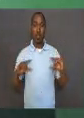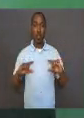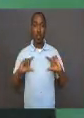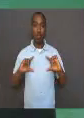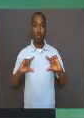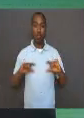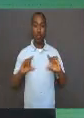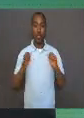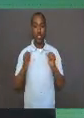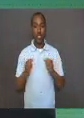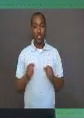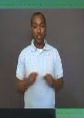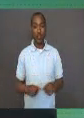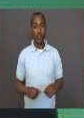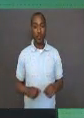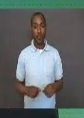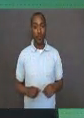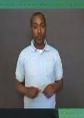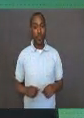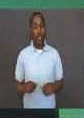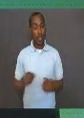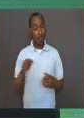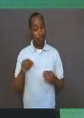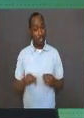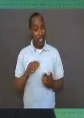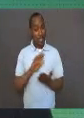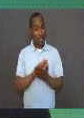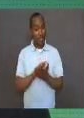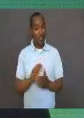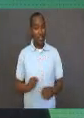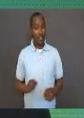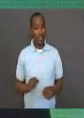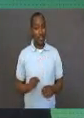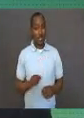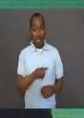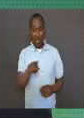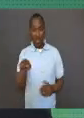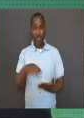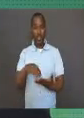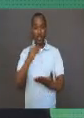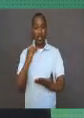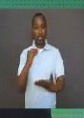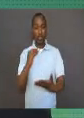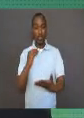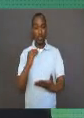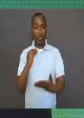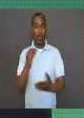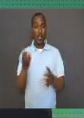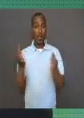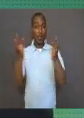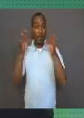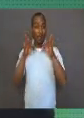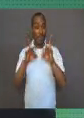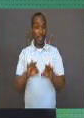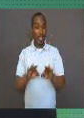be. In our lesson today, you have learned about the importance